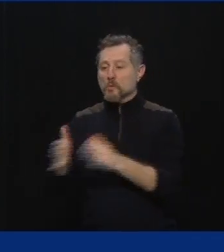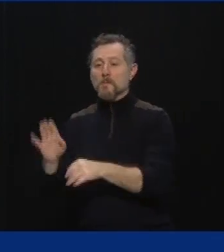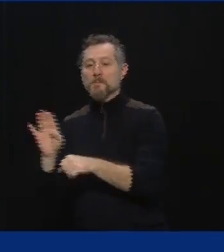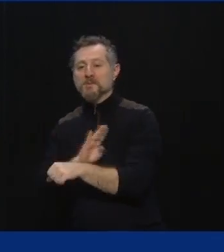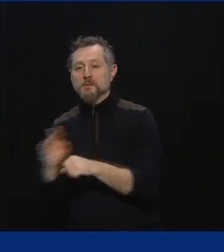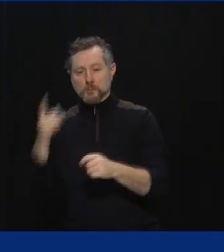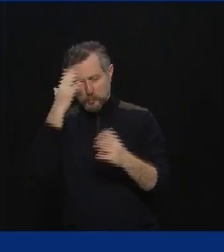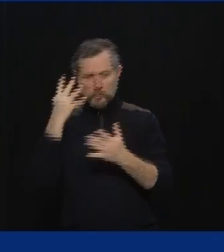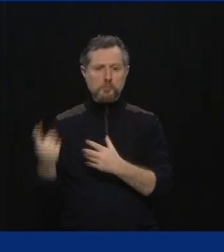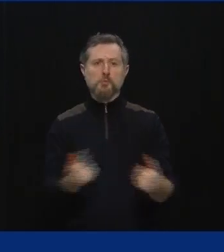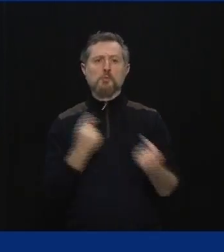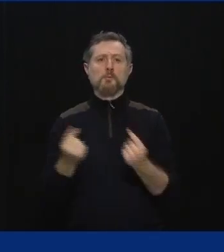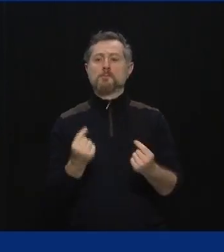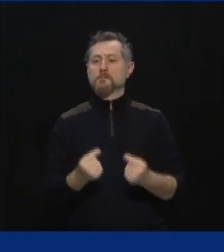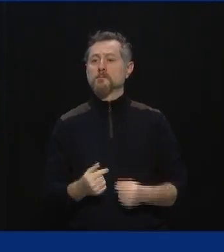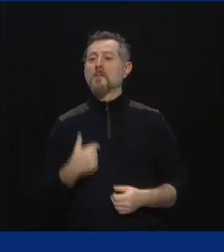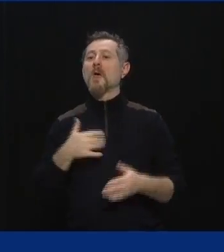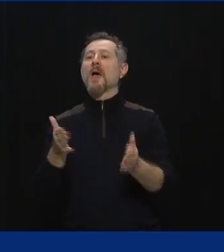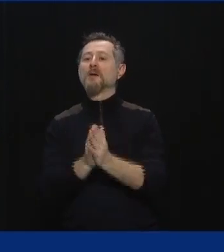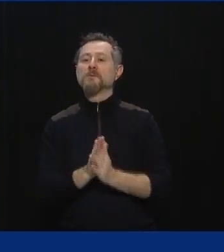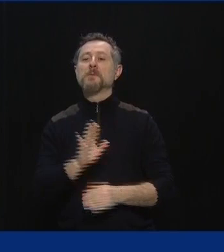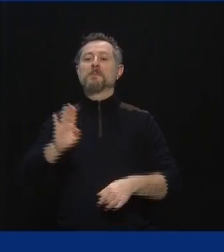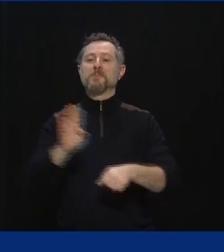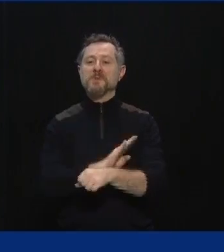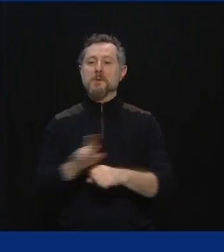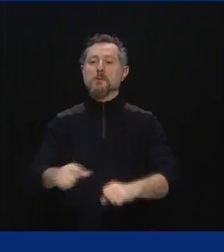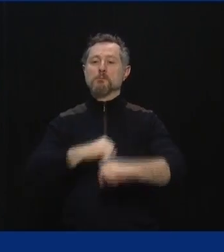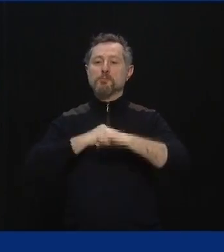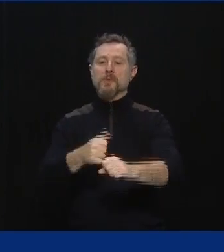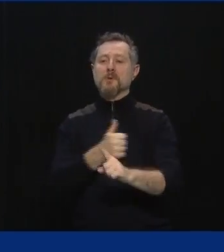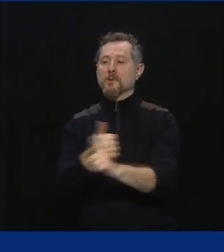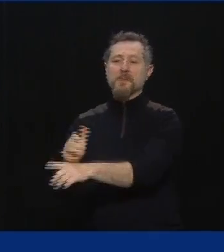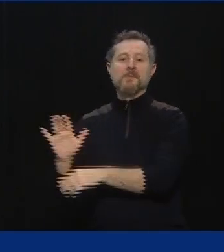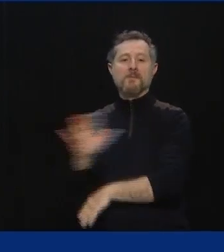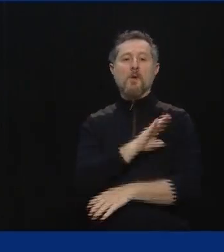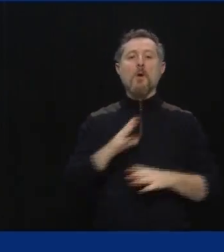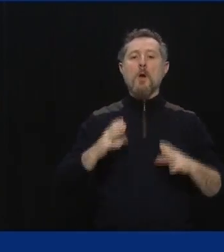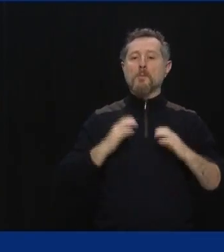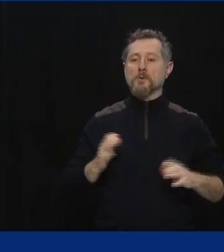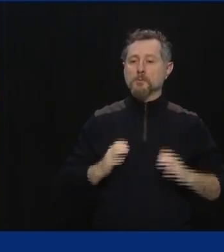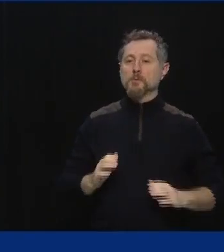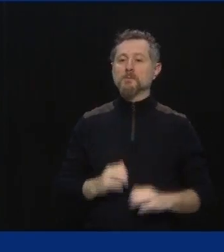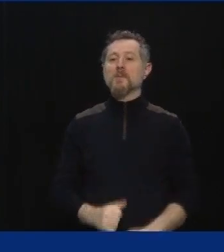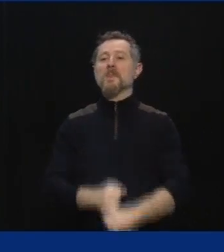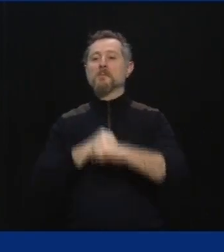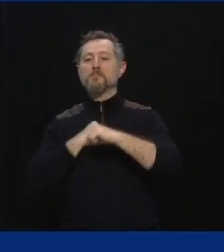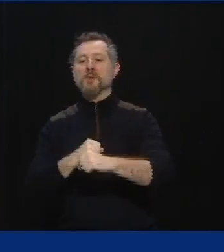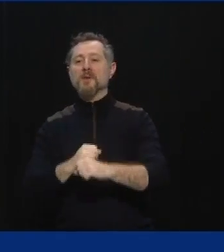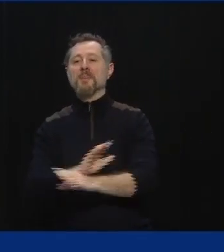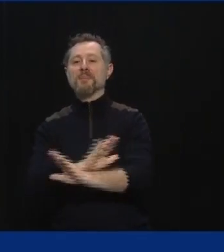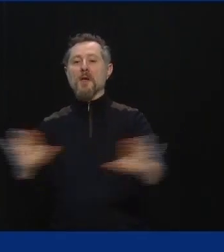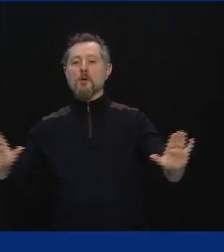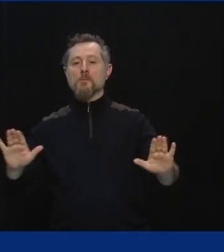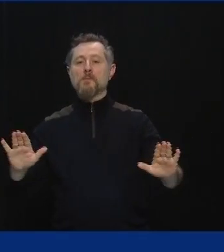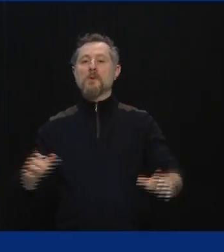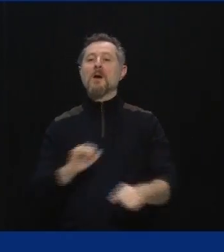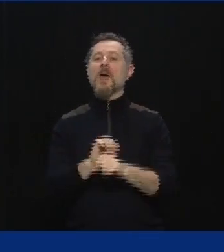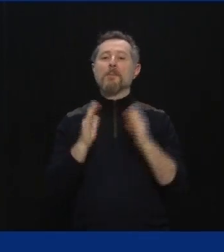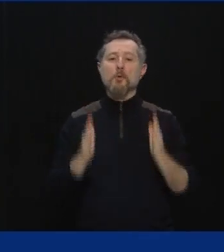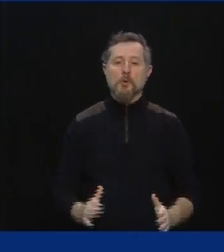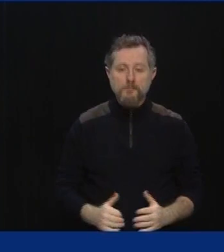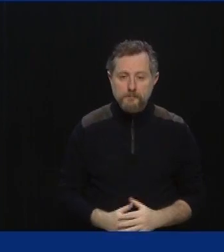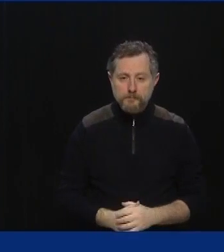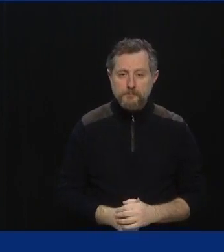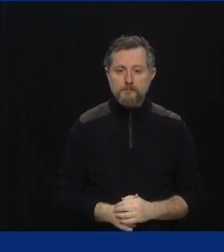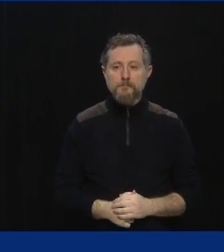this is also, we're asking businesses to protect their customers and to protect their employees. And this